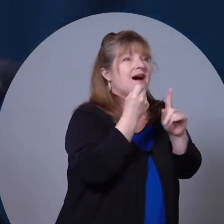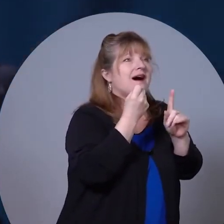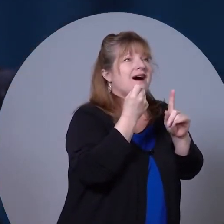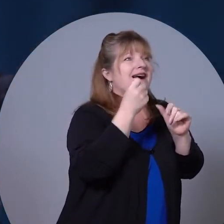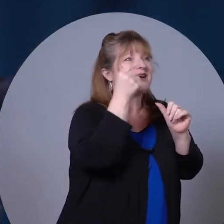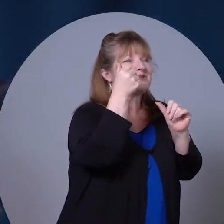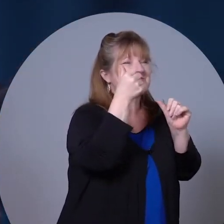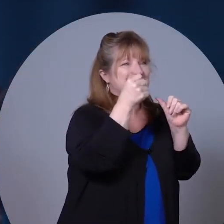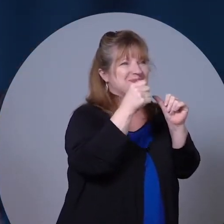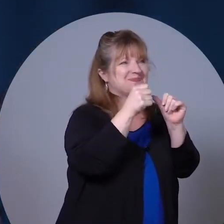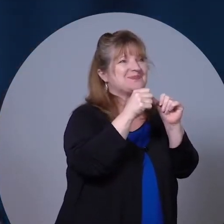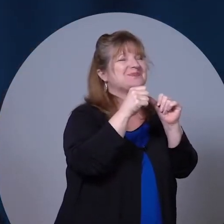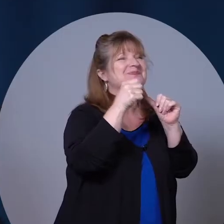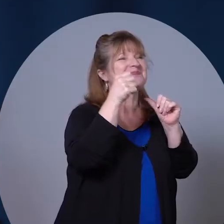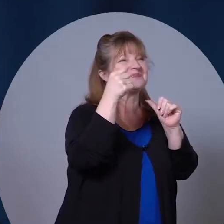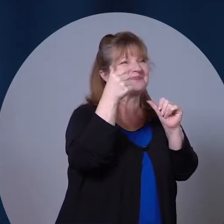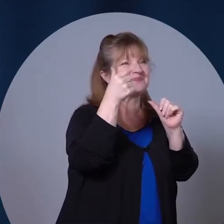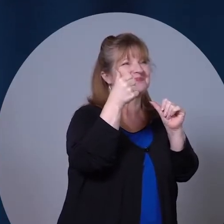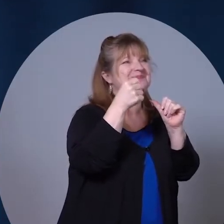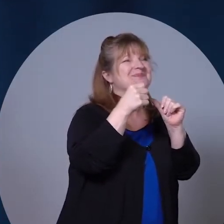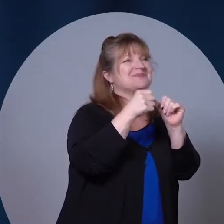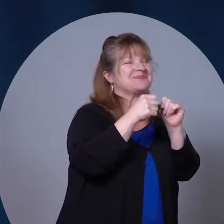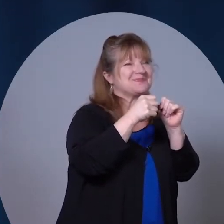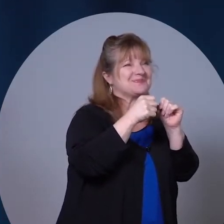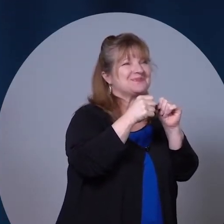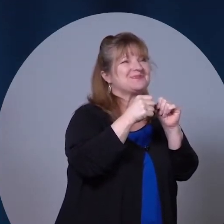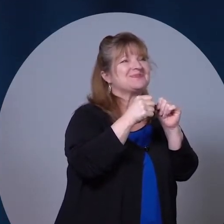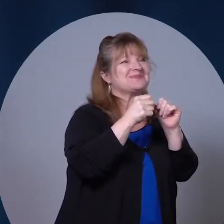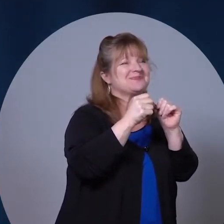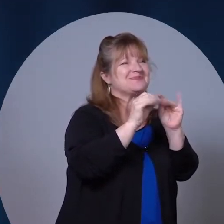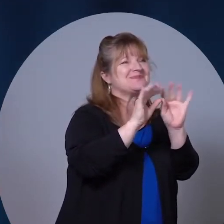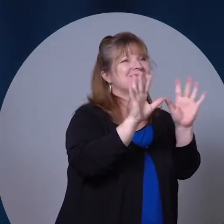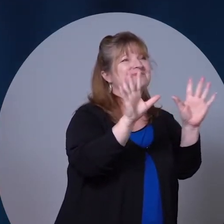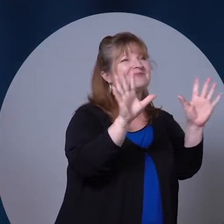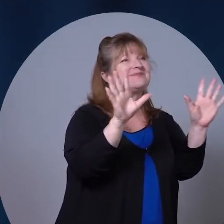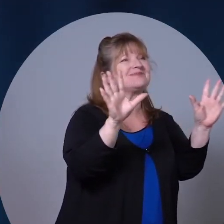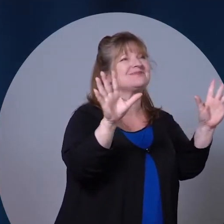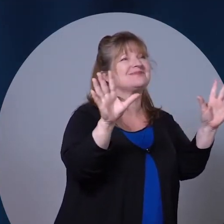All right, and the recipient for the Imagination Award goes to